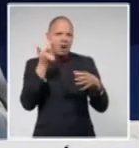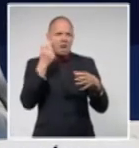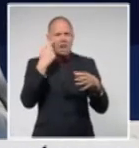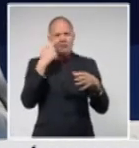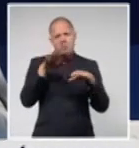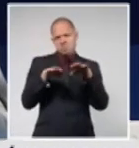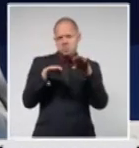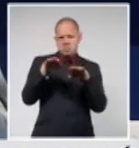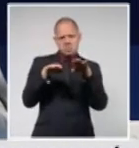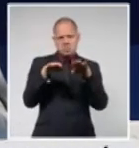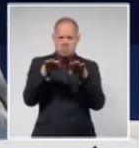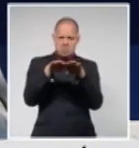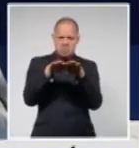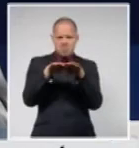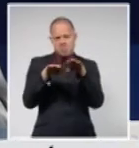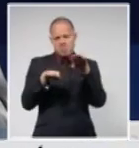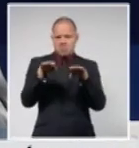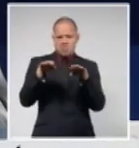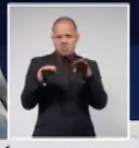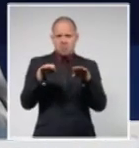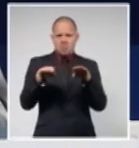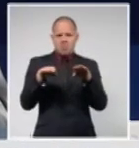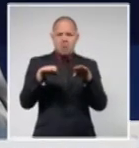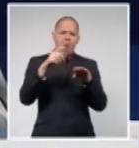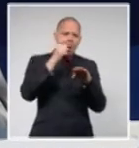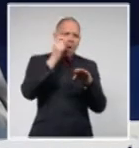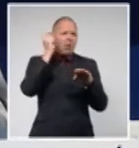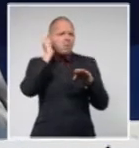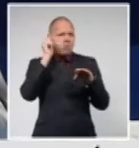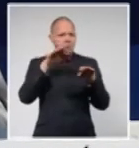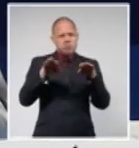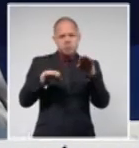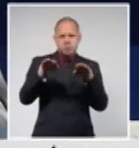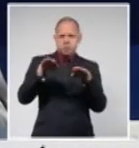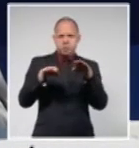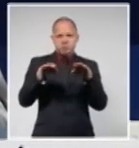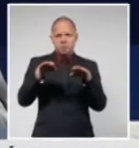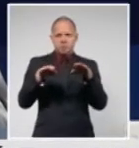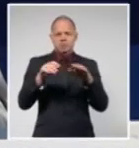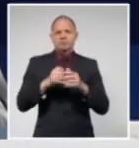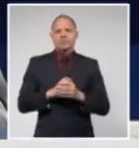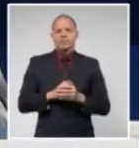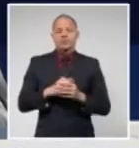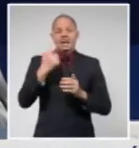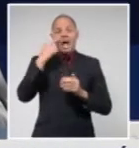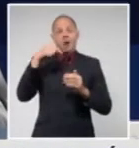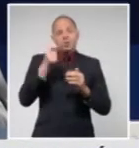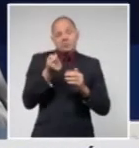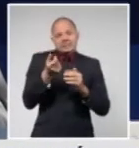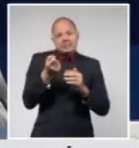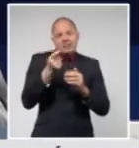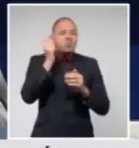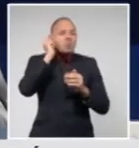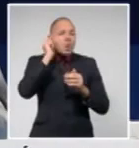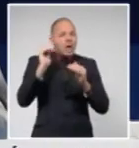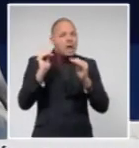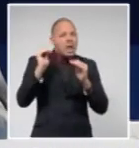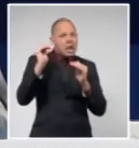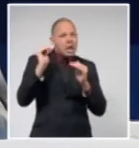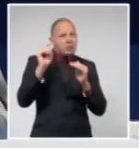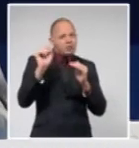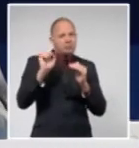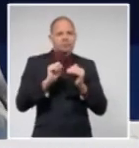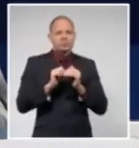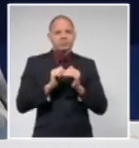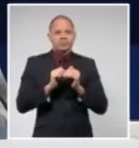49.9% of all cases, and 23 are female, representing 50.1%